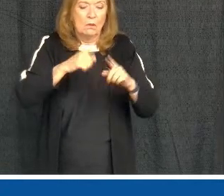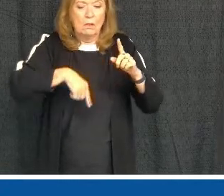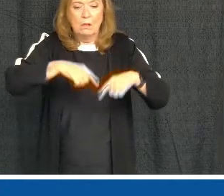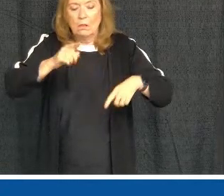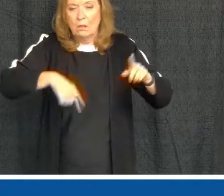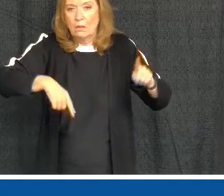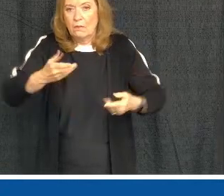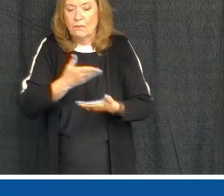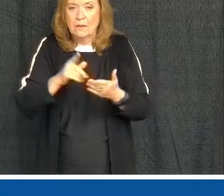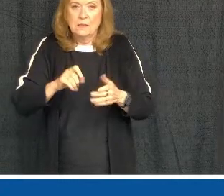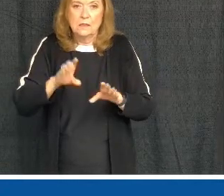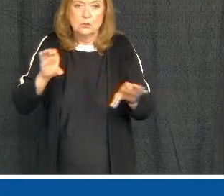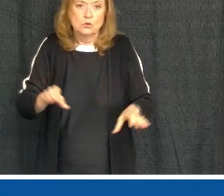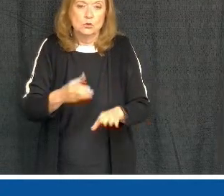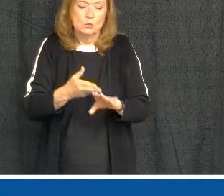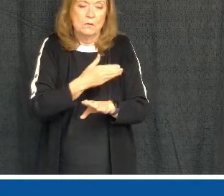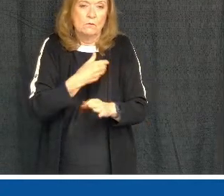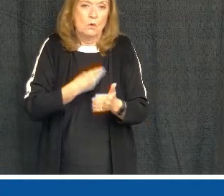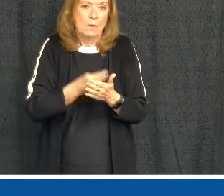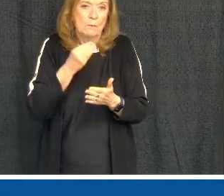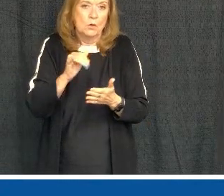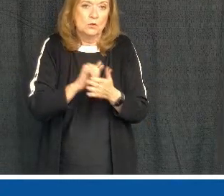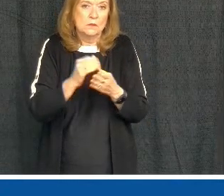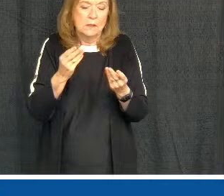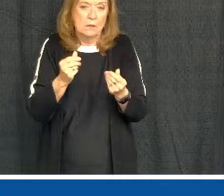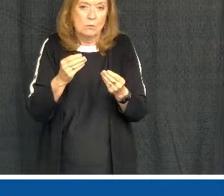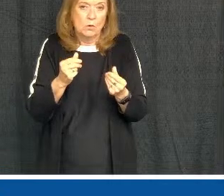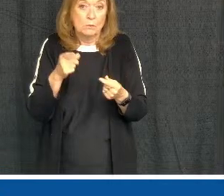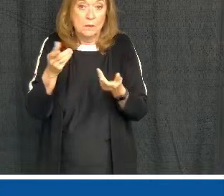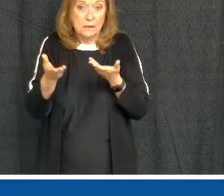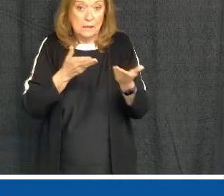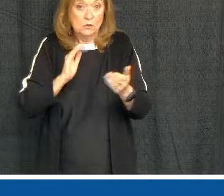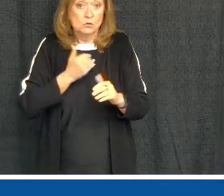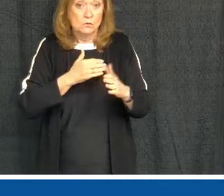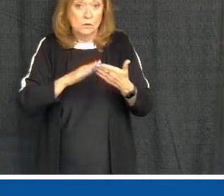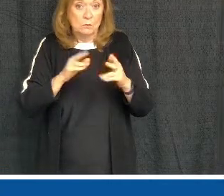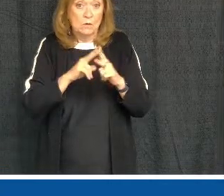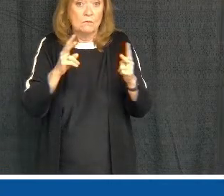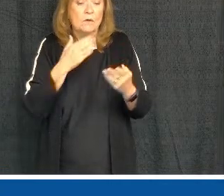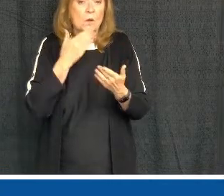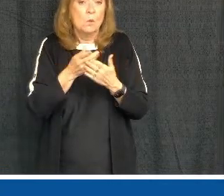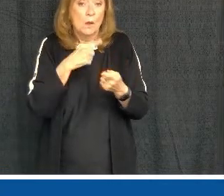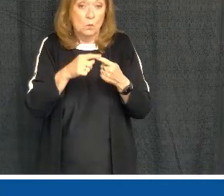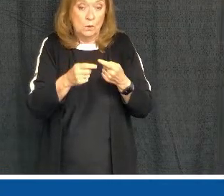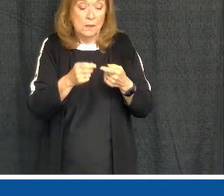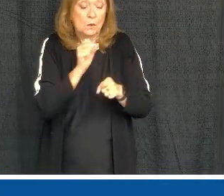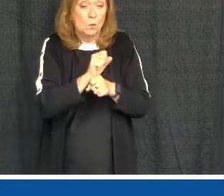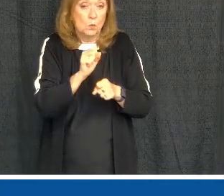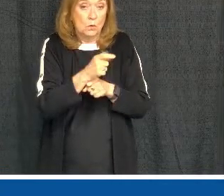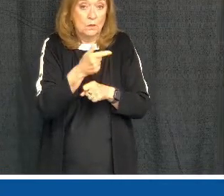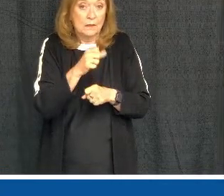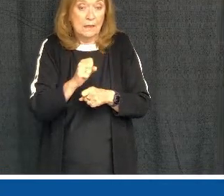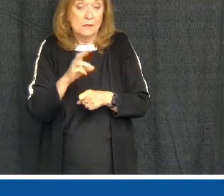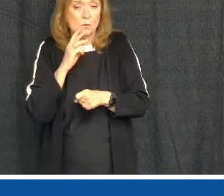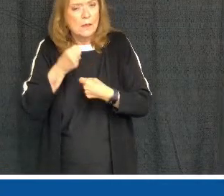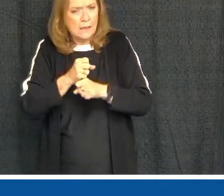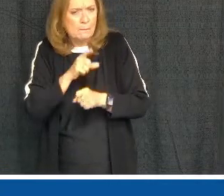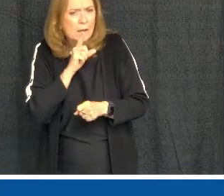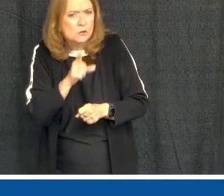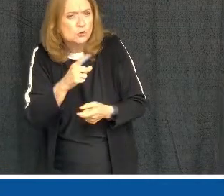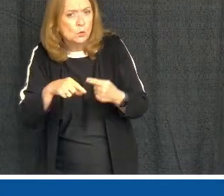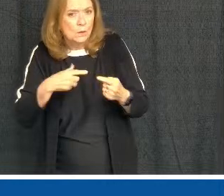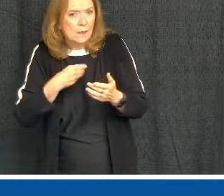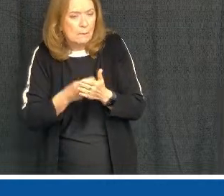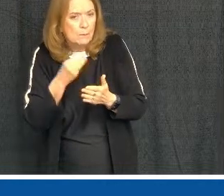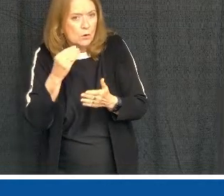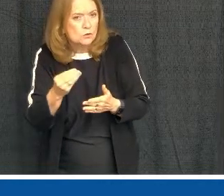to do before I purchased that property. And he served our community very well when he worked at Gas and Water. He made sure when I purchased it that